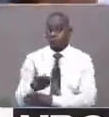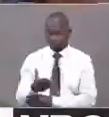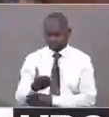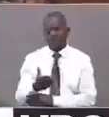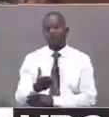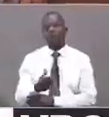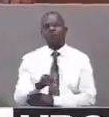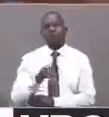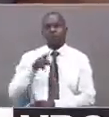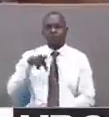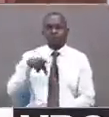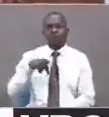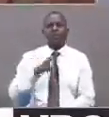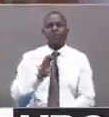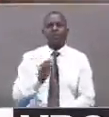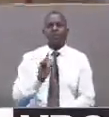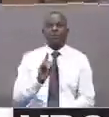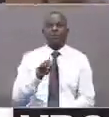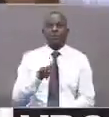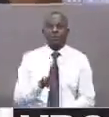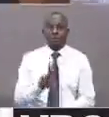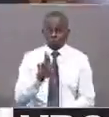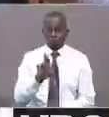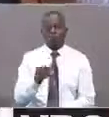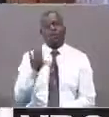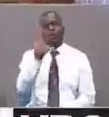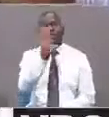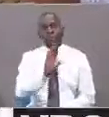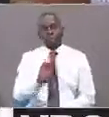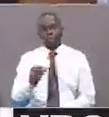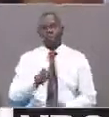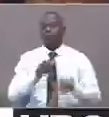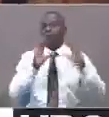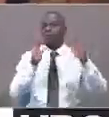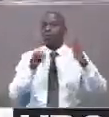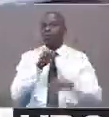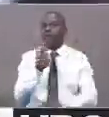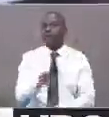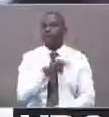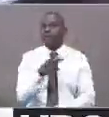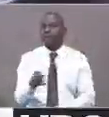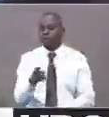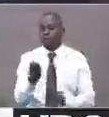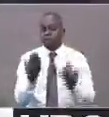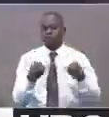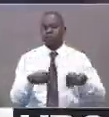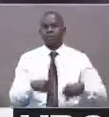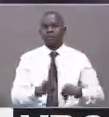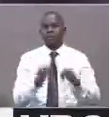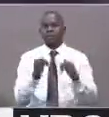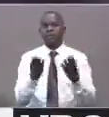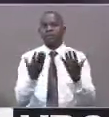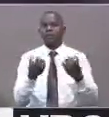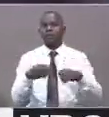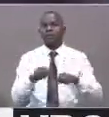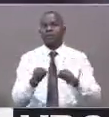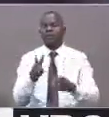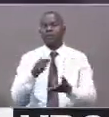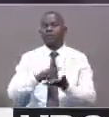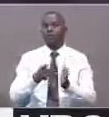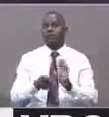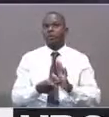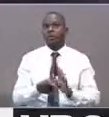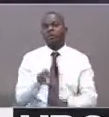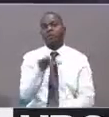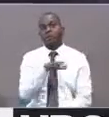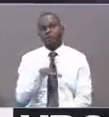Unit, PMDU. It was called to evaluate success and failures in implementation of activities in the project